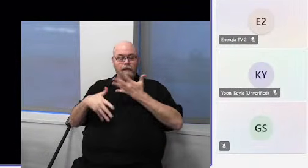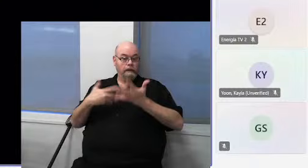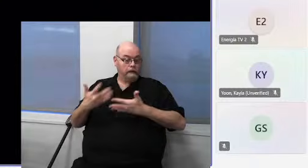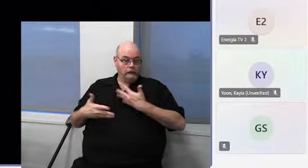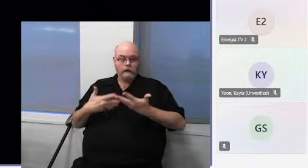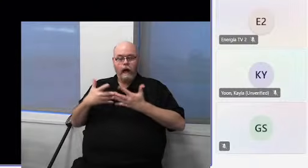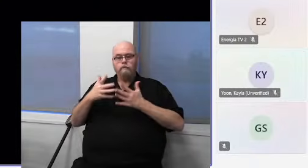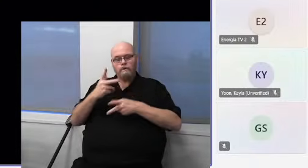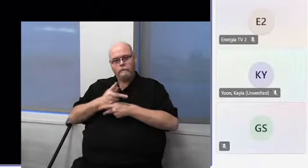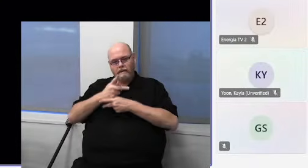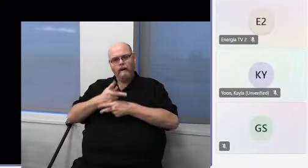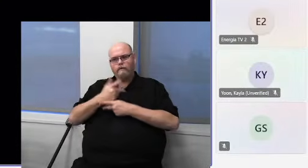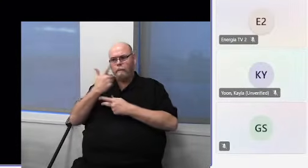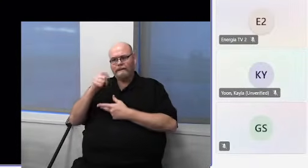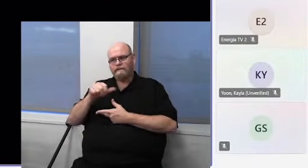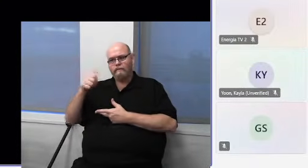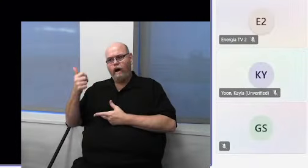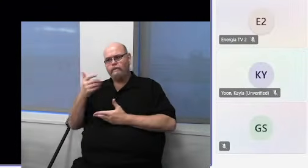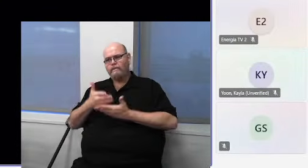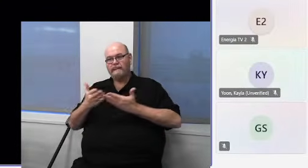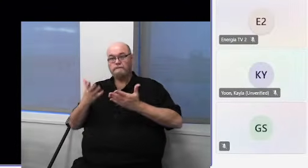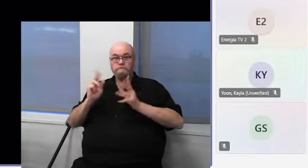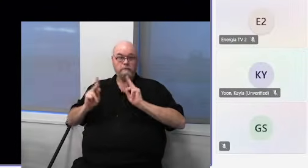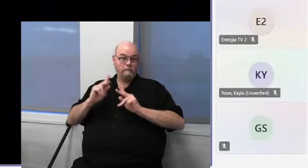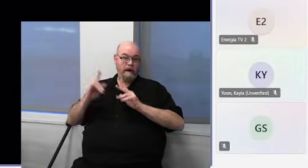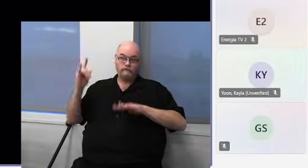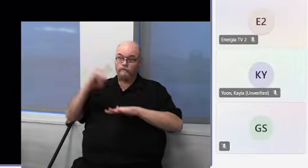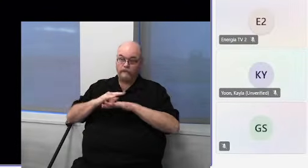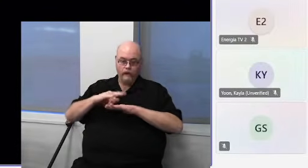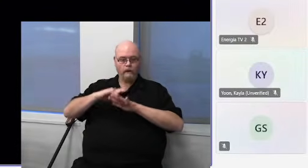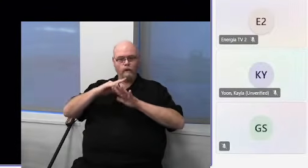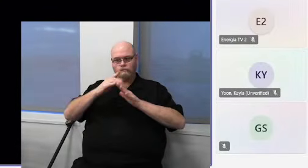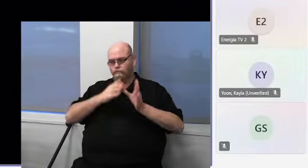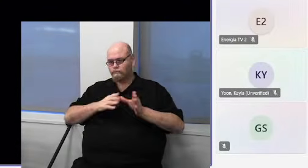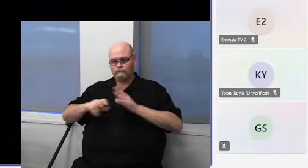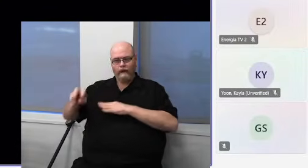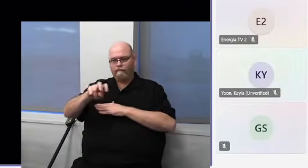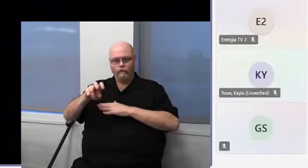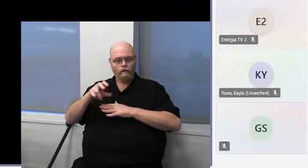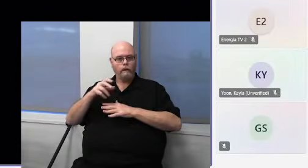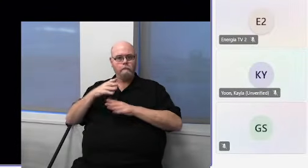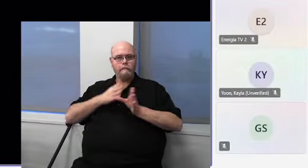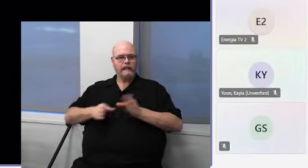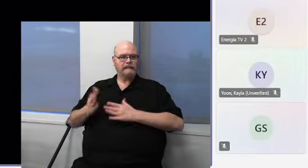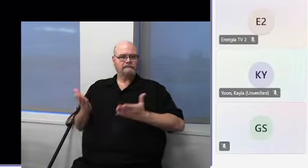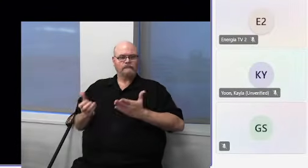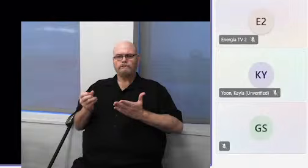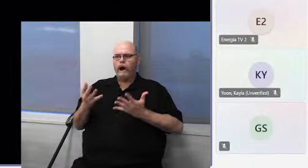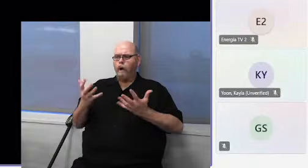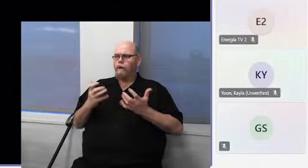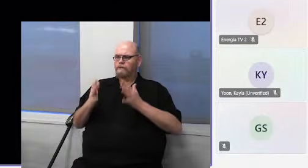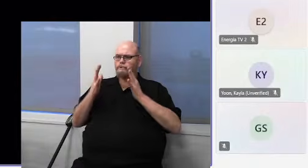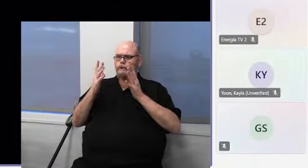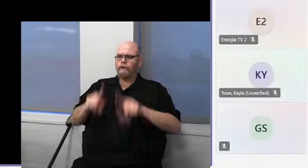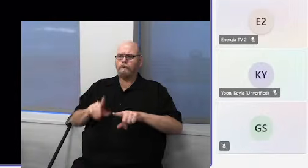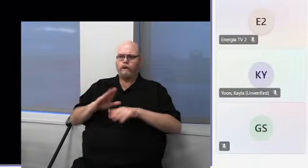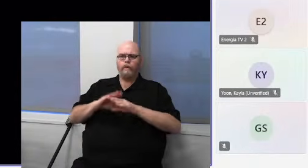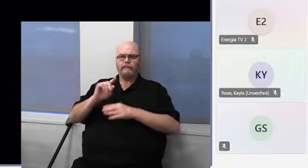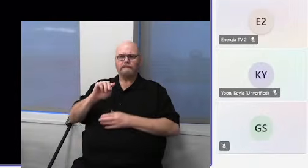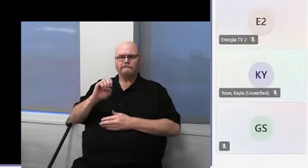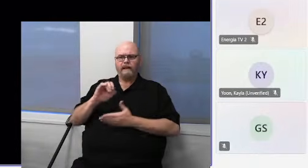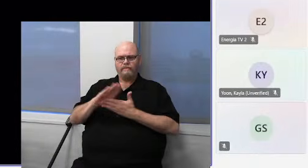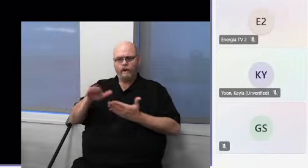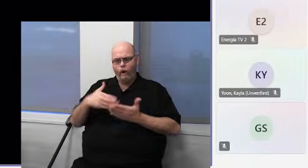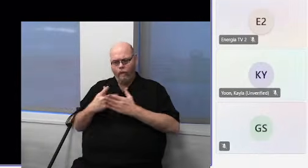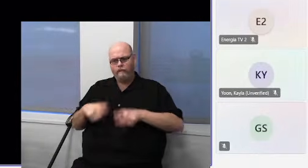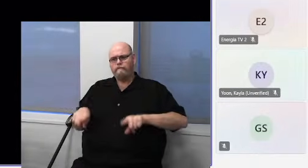careful about other expectations that have caused people to make travel plans. So what I would like to come to now is an agreement on a date